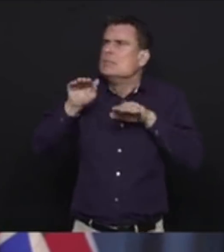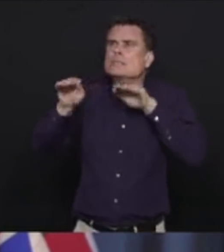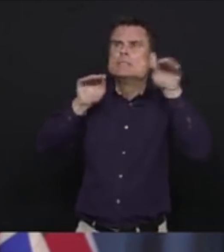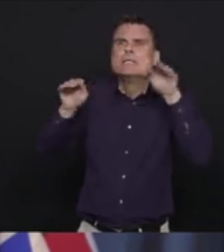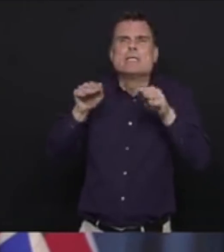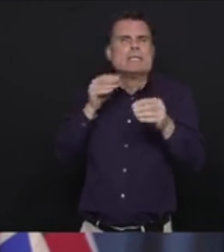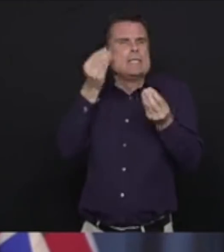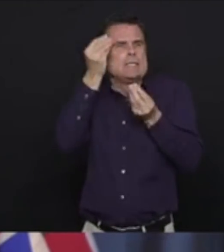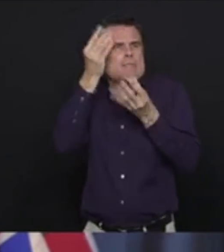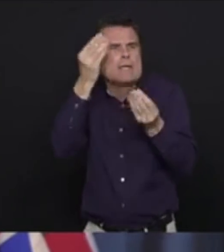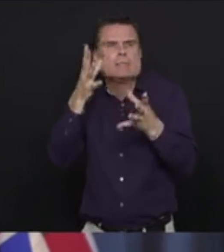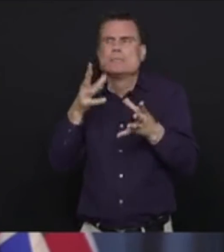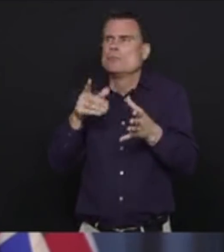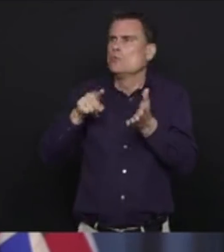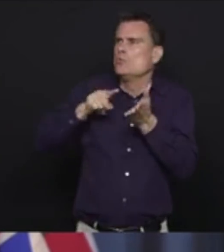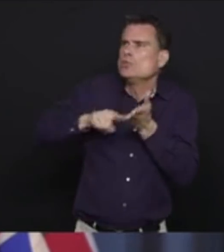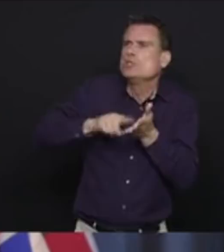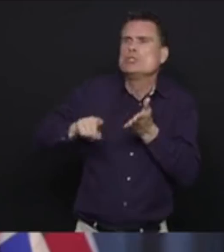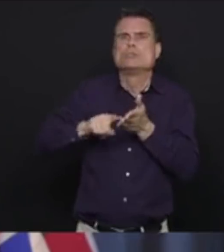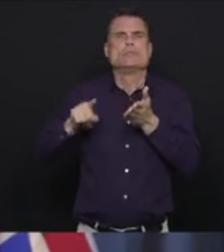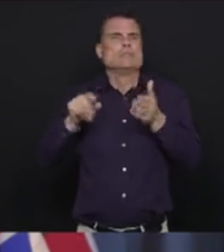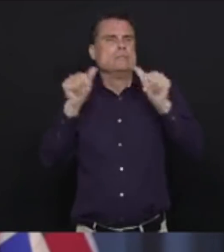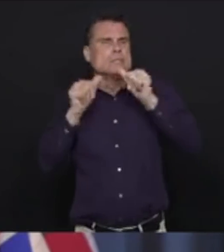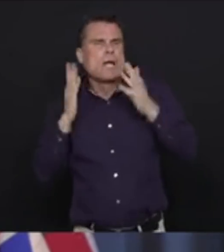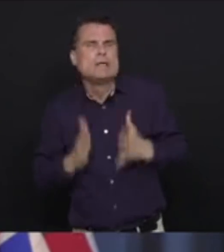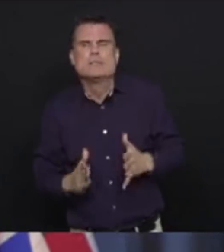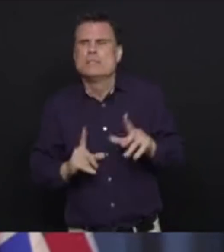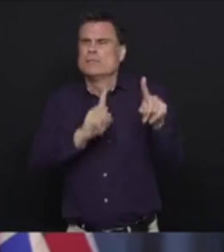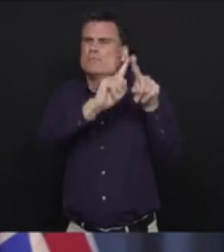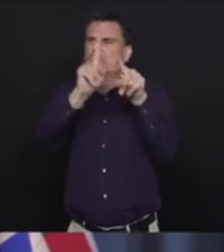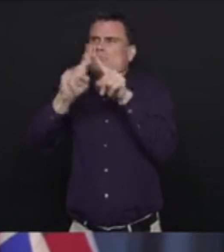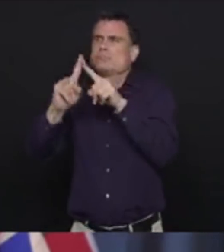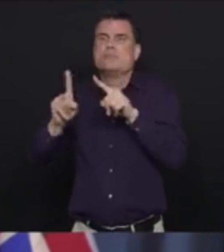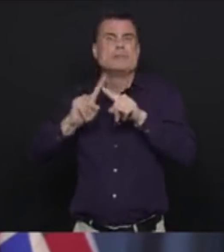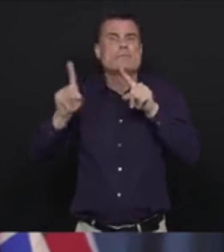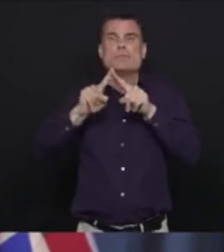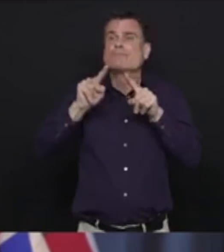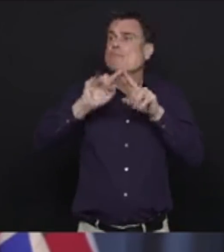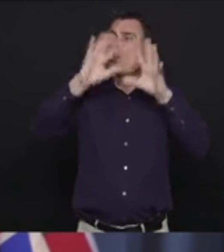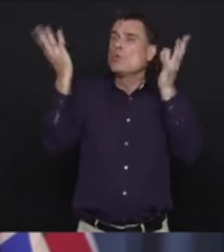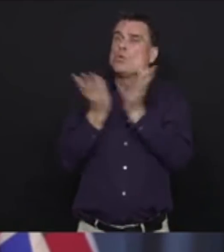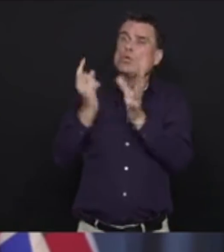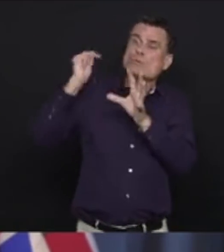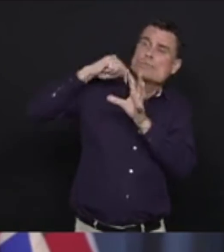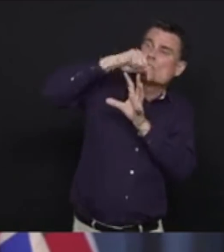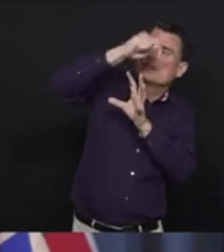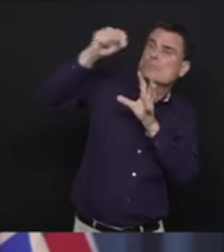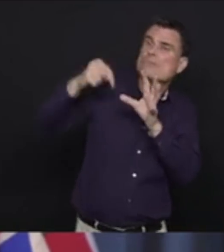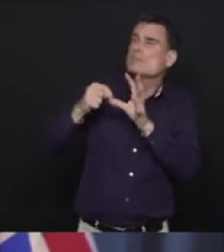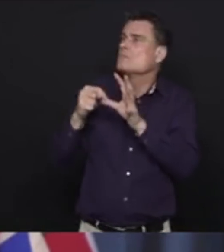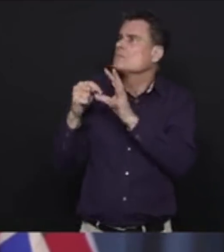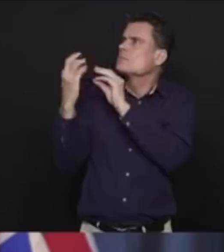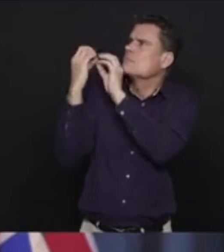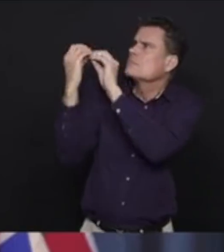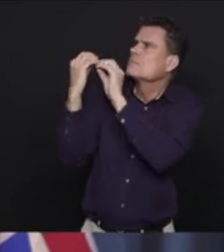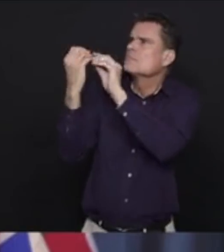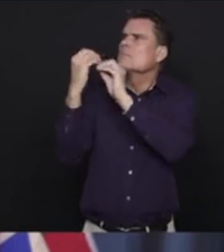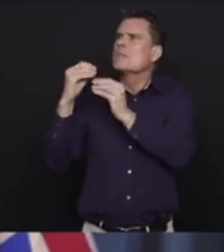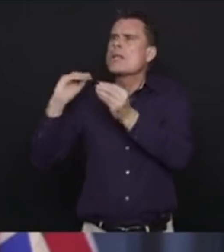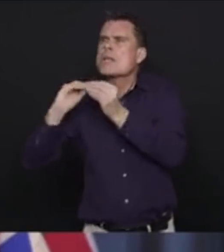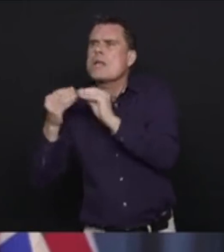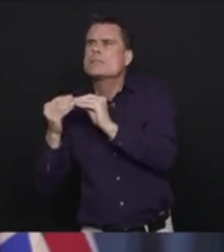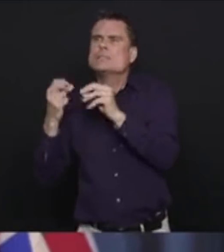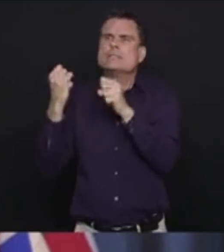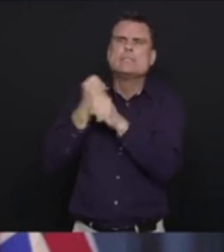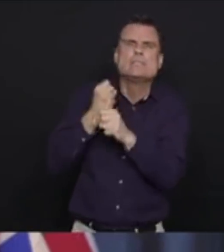yes, the estimates that I presented yesterday of somewhere between 2,000 to 3,000 people being infected with this